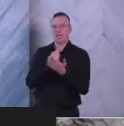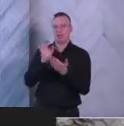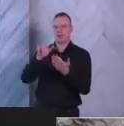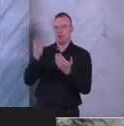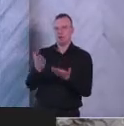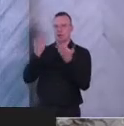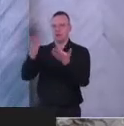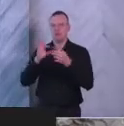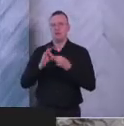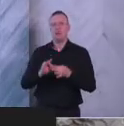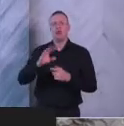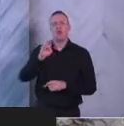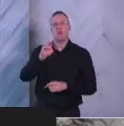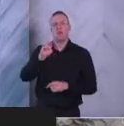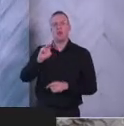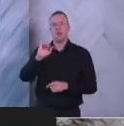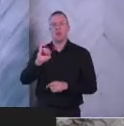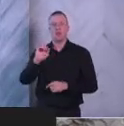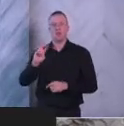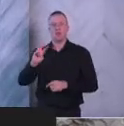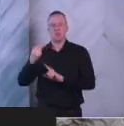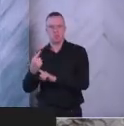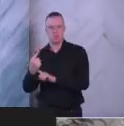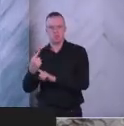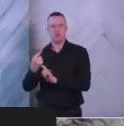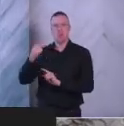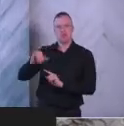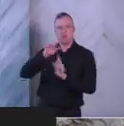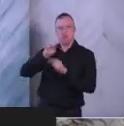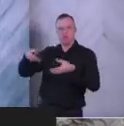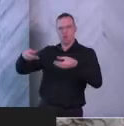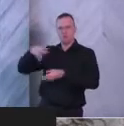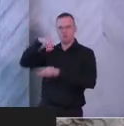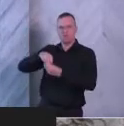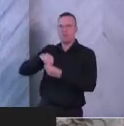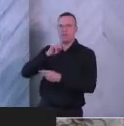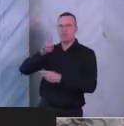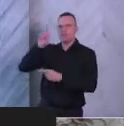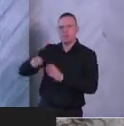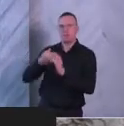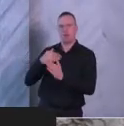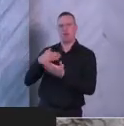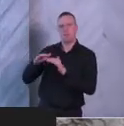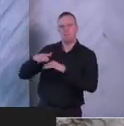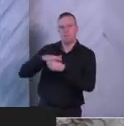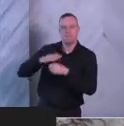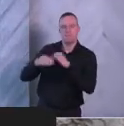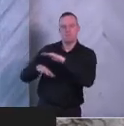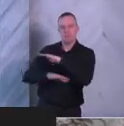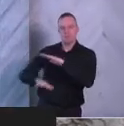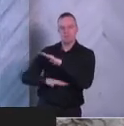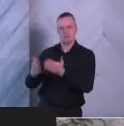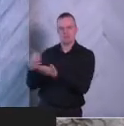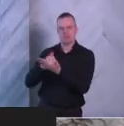in the Missing and Murdered Indigenous Women and Girls report. A promise that we need to keep,